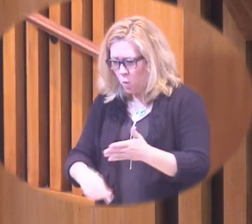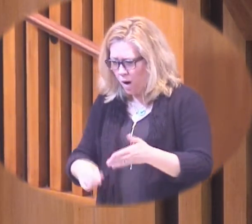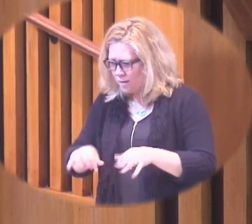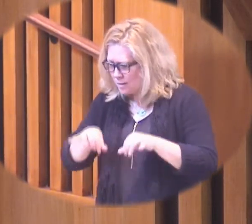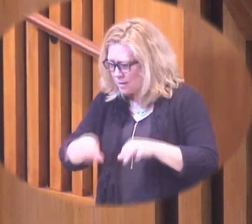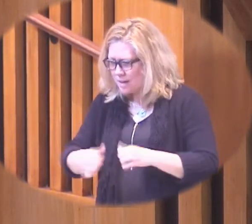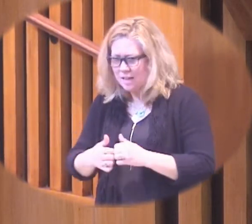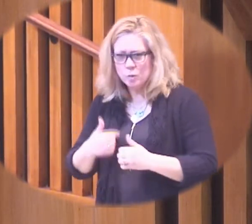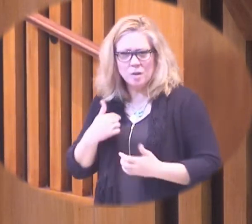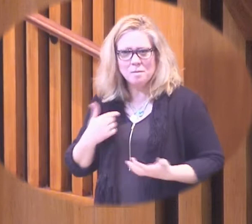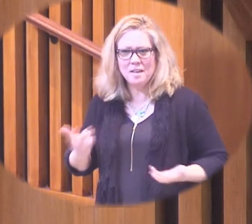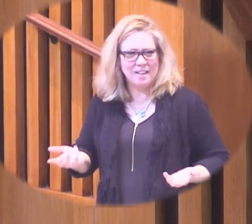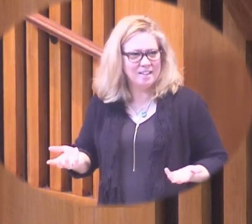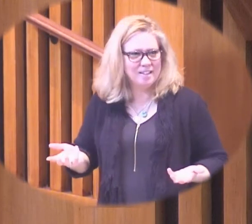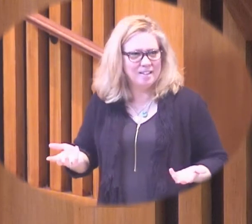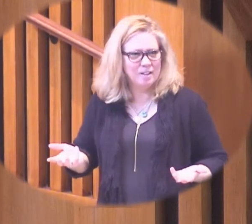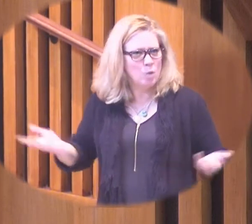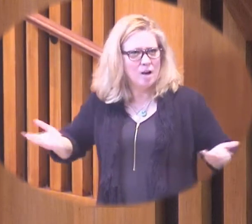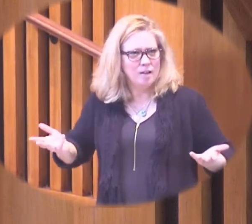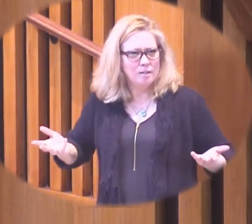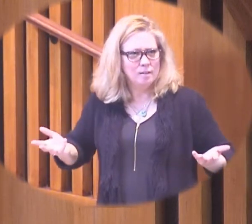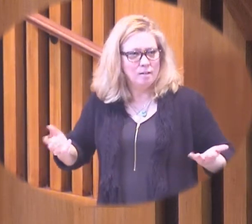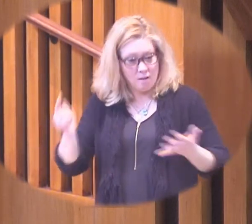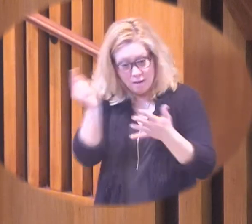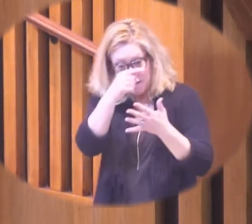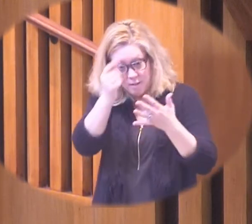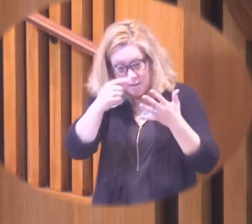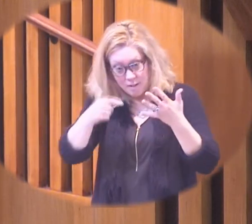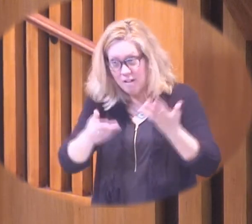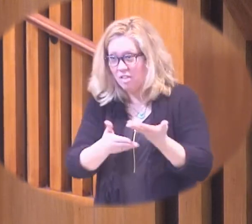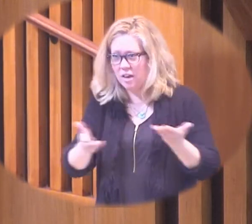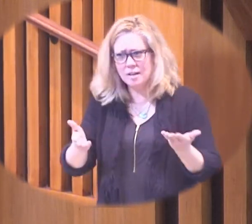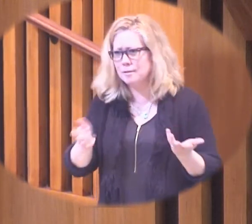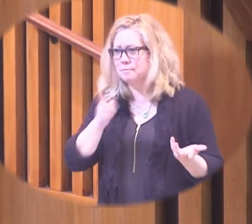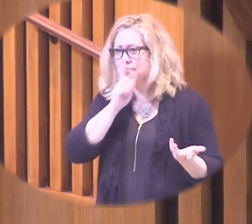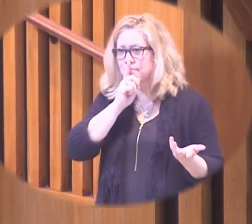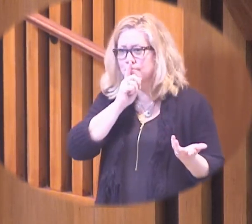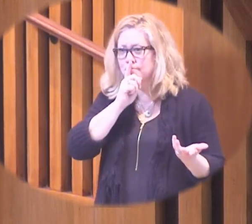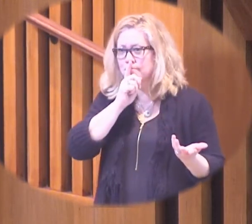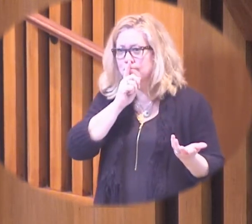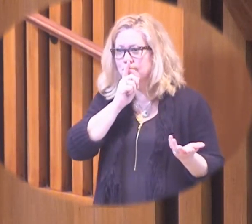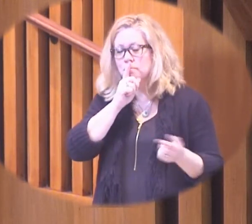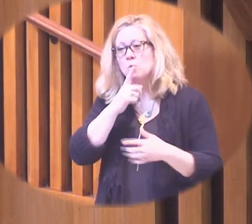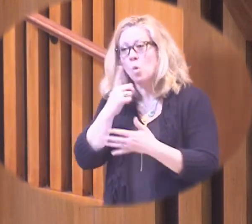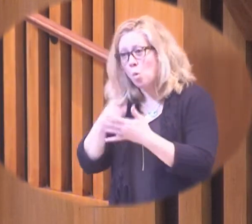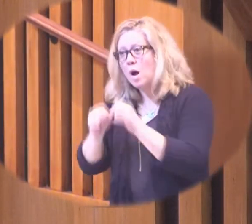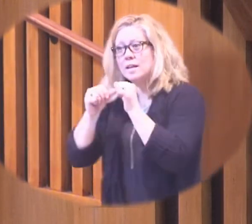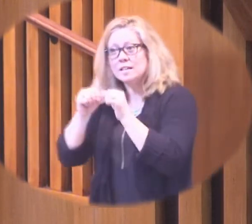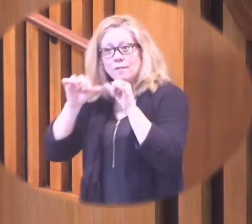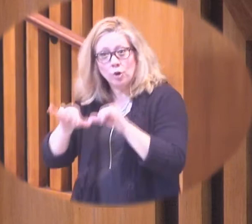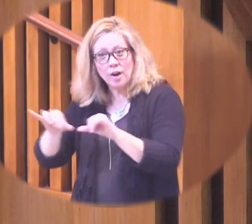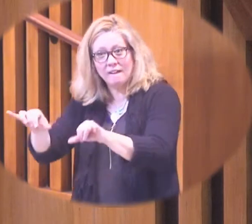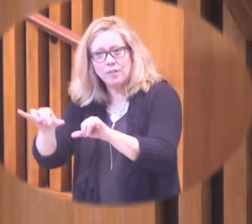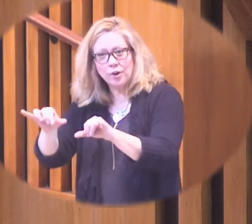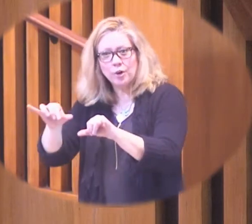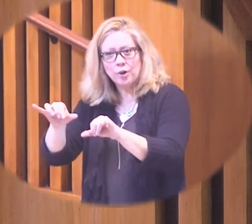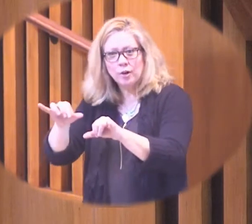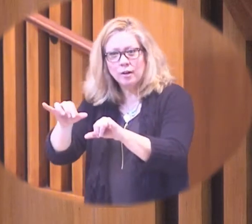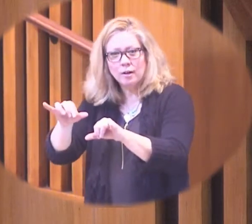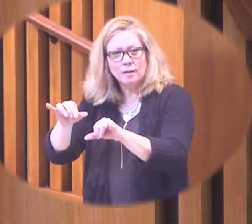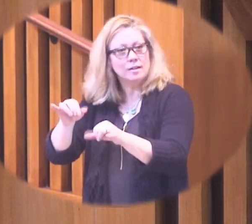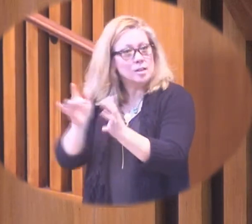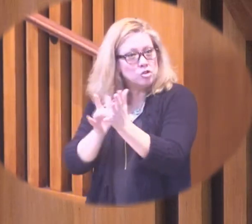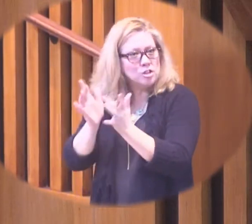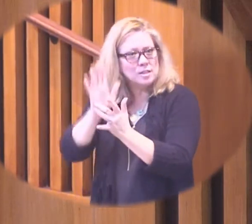Not all the other stuff above. That's what lasts. And as long as we're here, we need the other